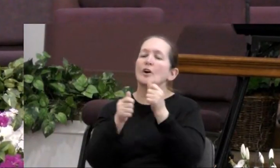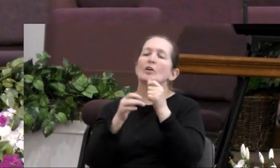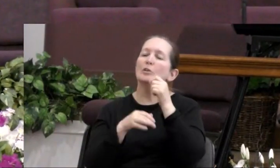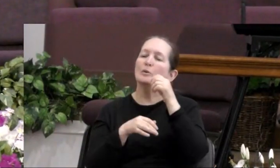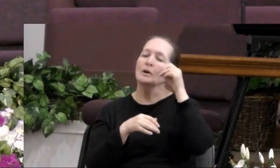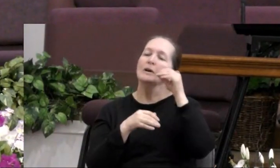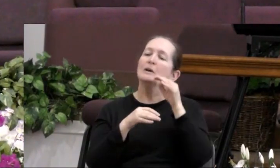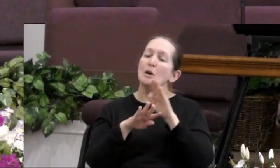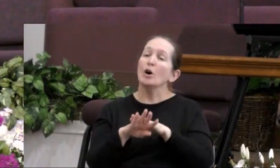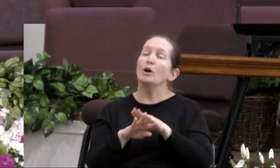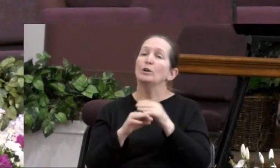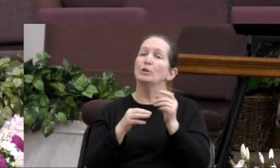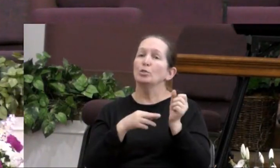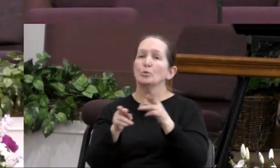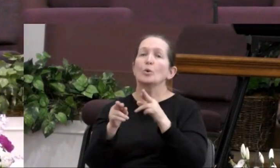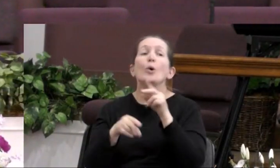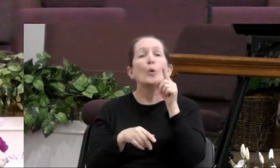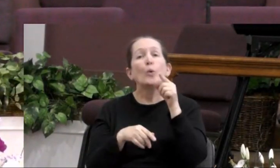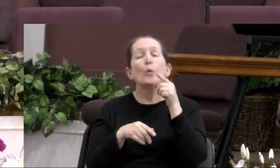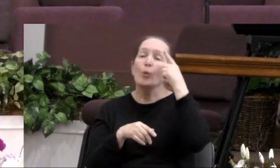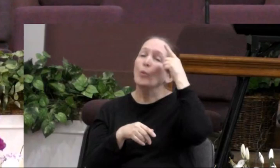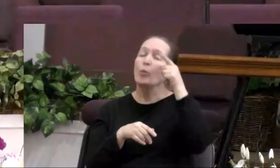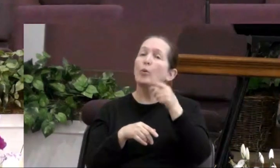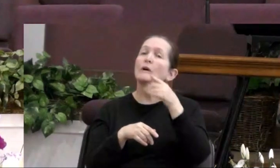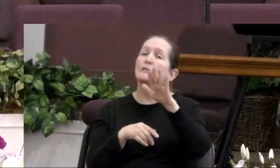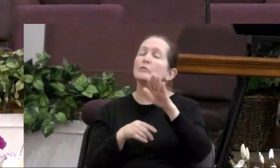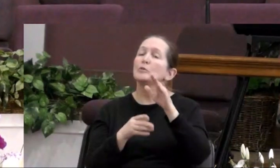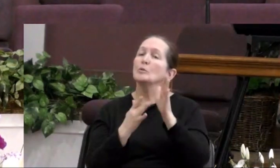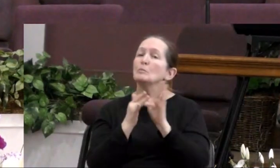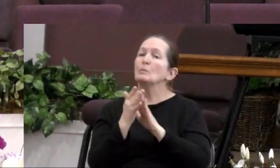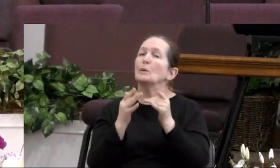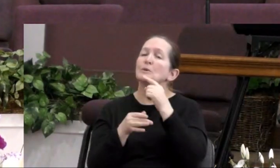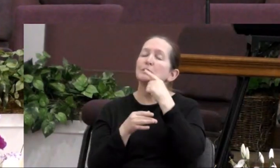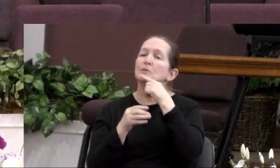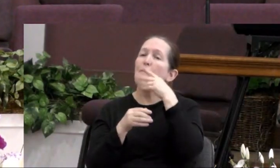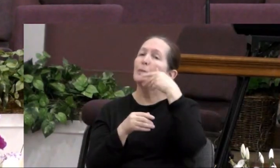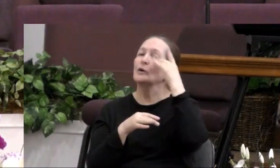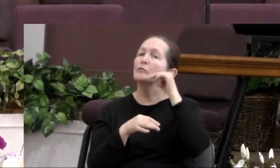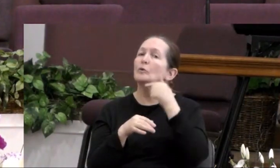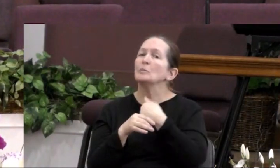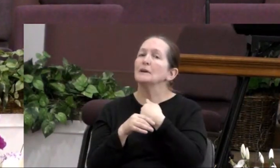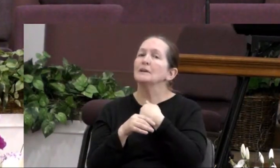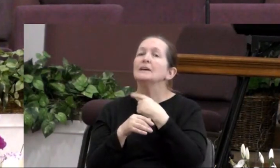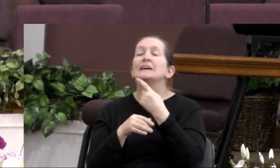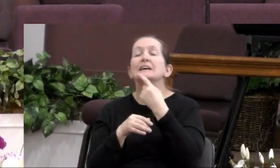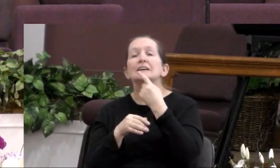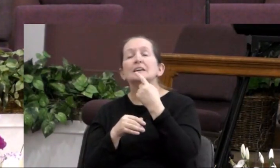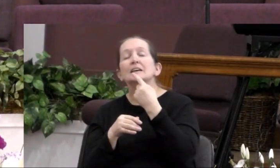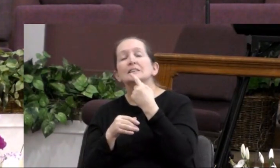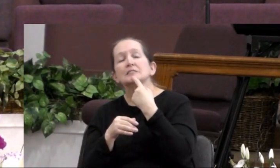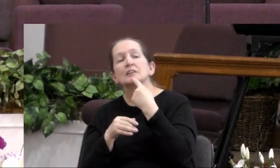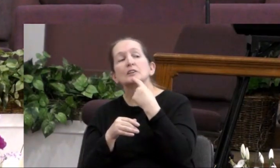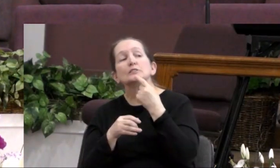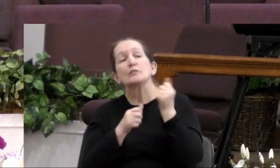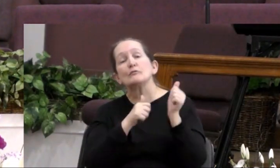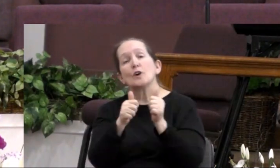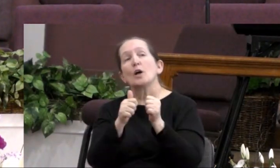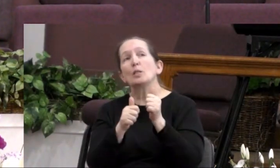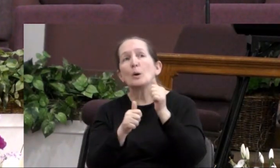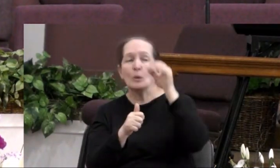here says it a little bit better for me. It says, and followed him on the way.